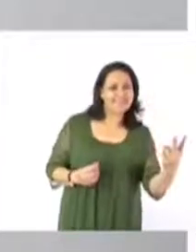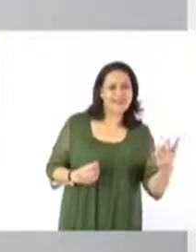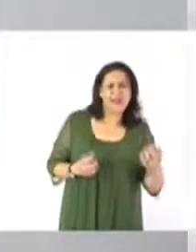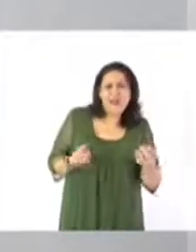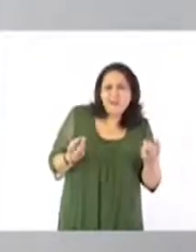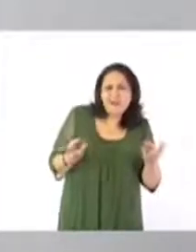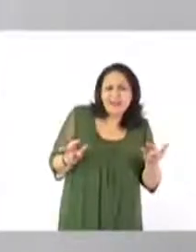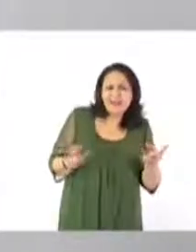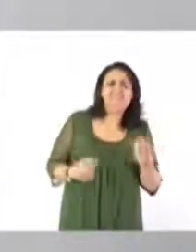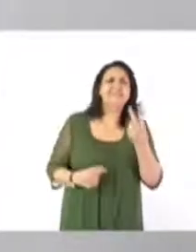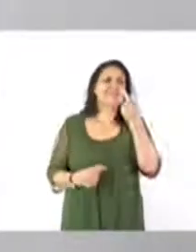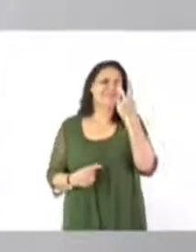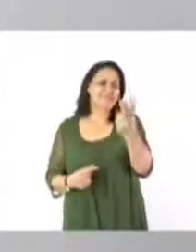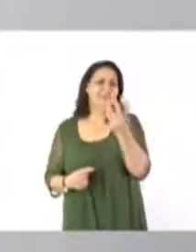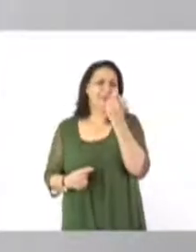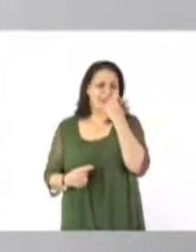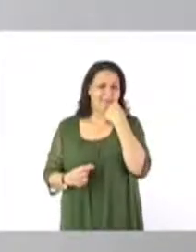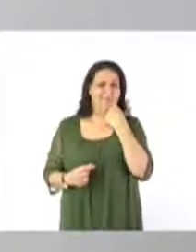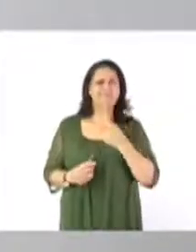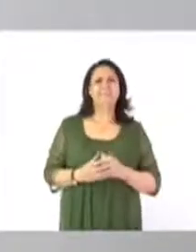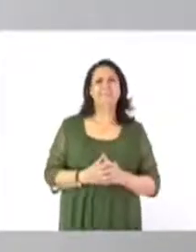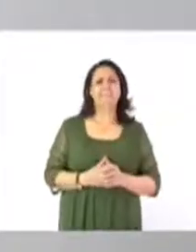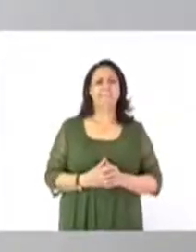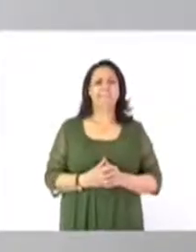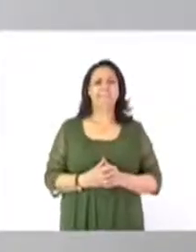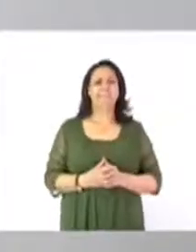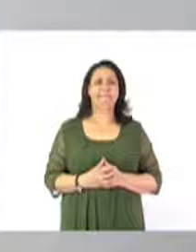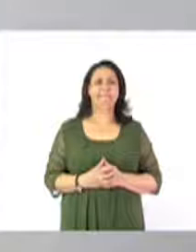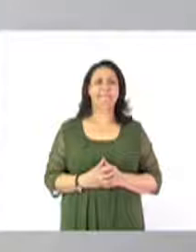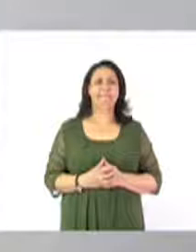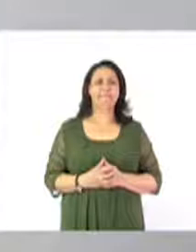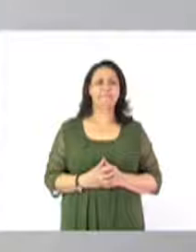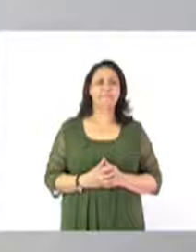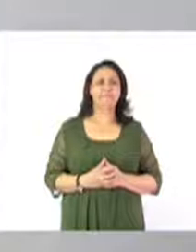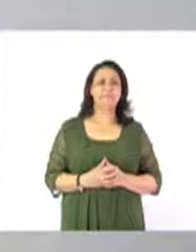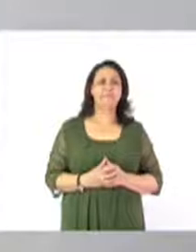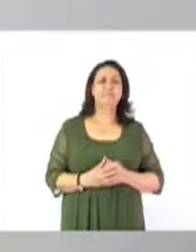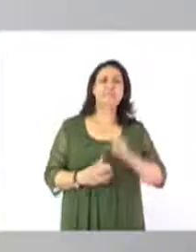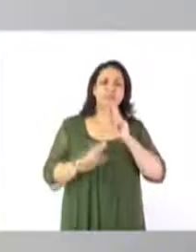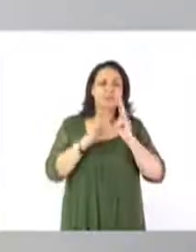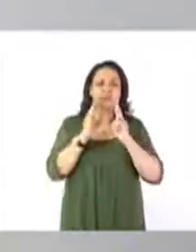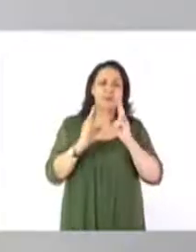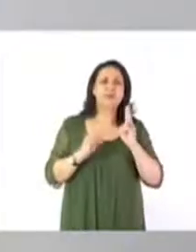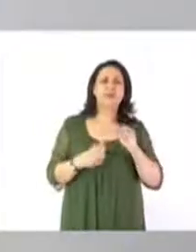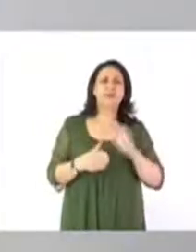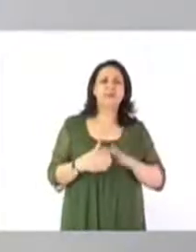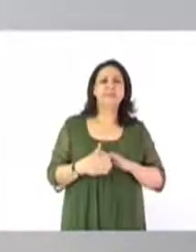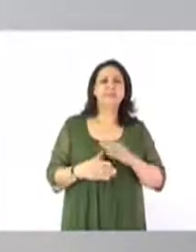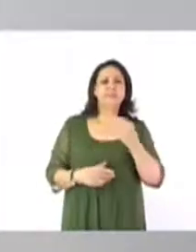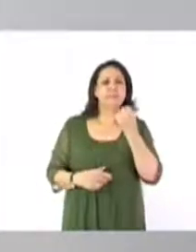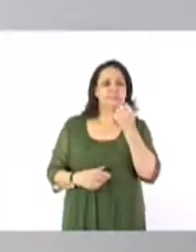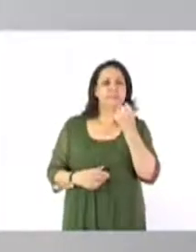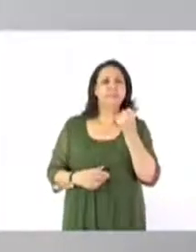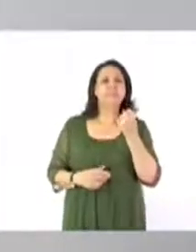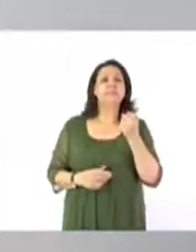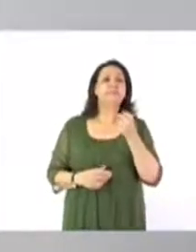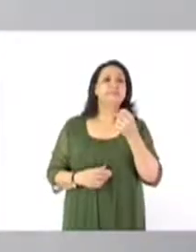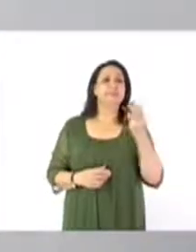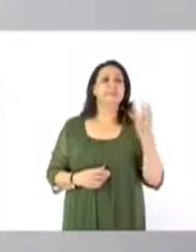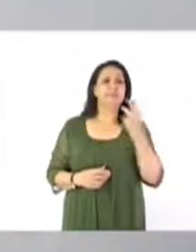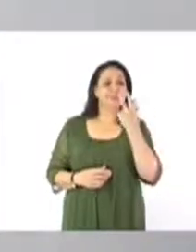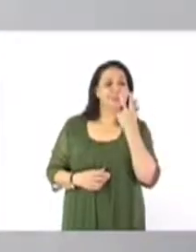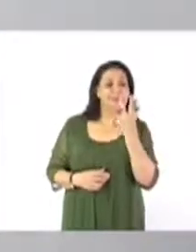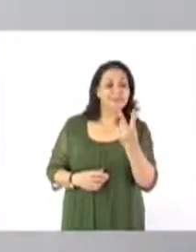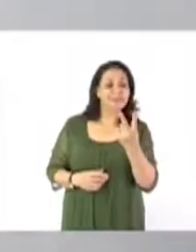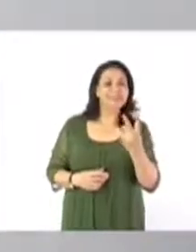apples? Yes, 2 apples. And we are talking about number 2. We are going to try and write